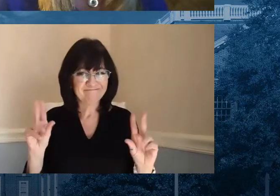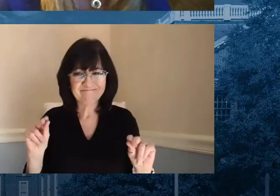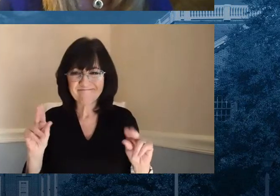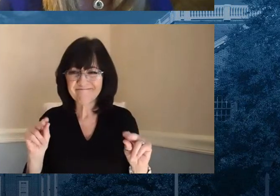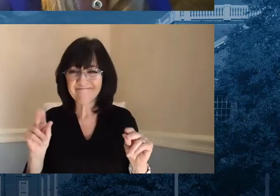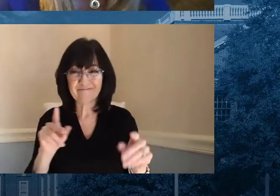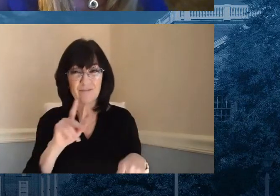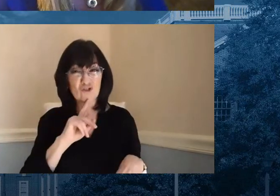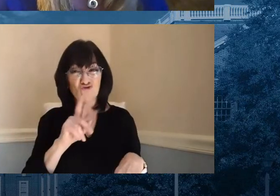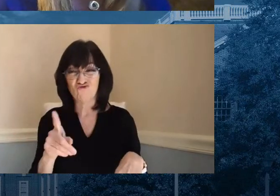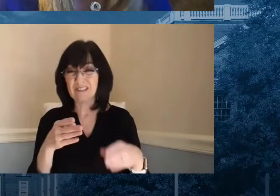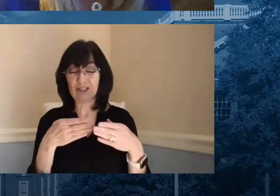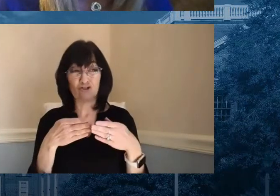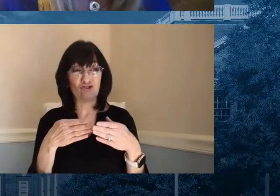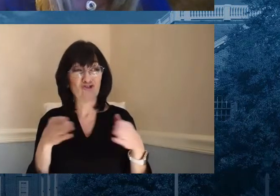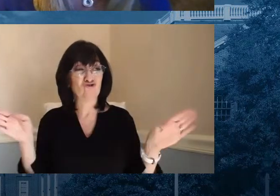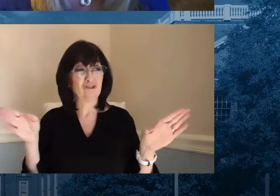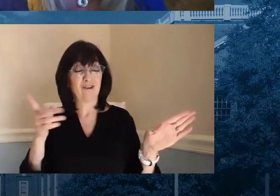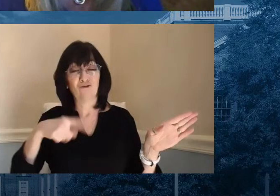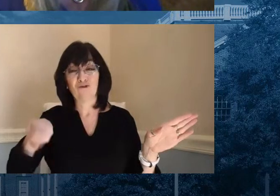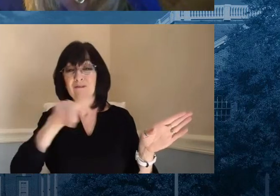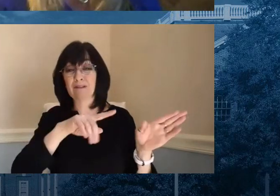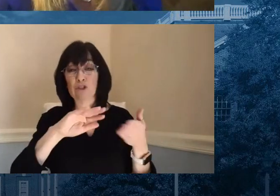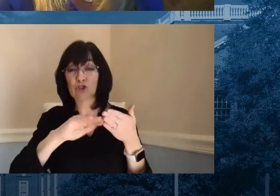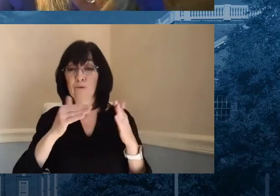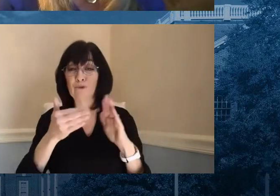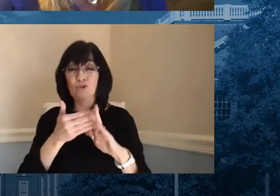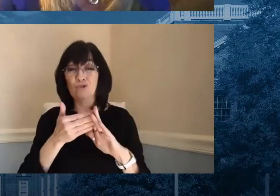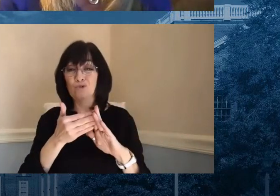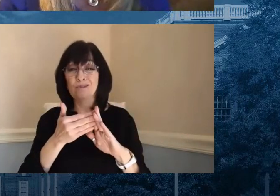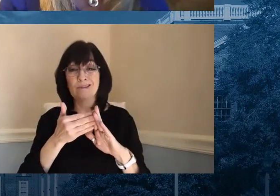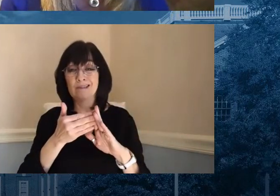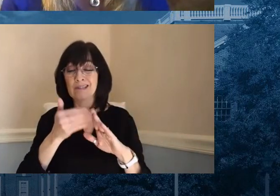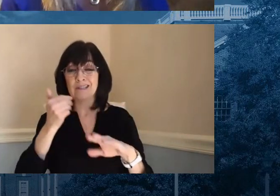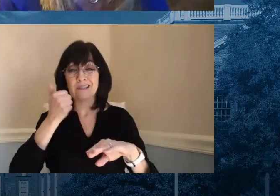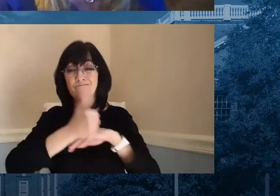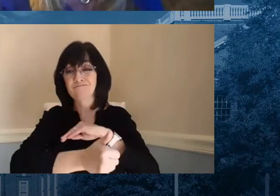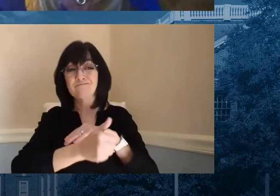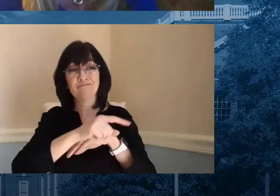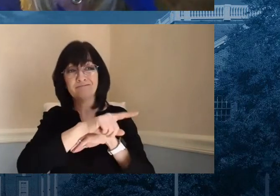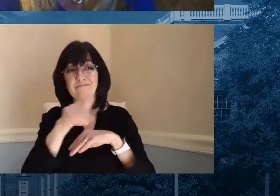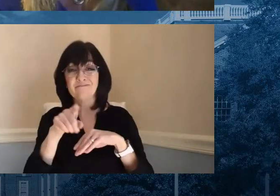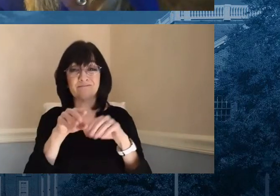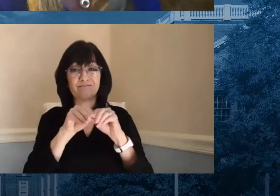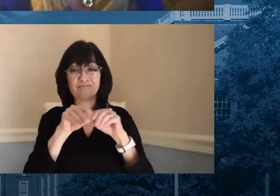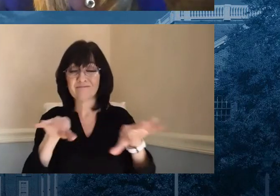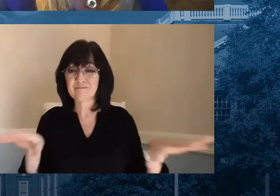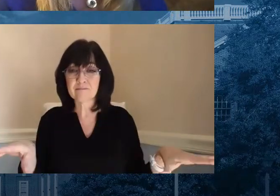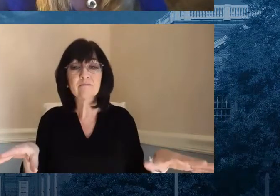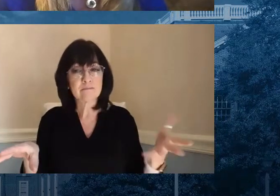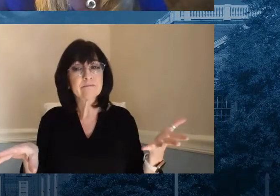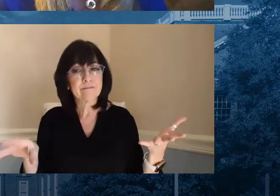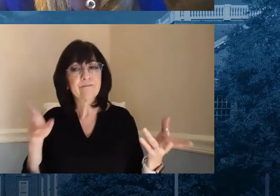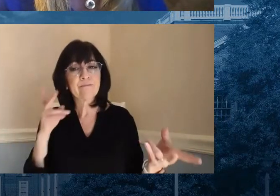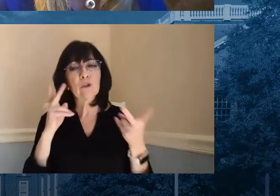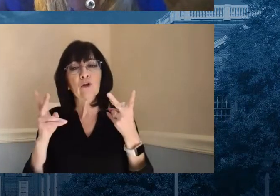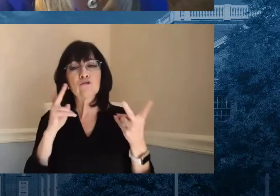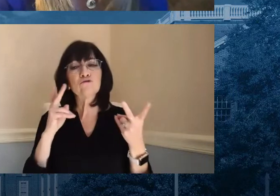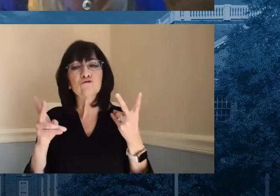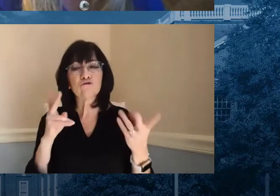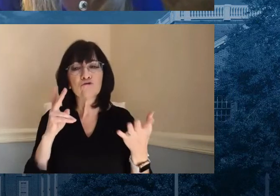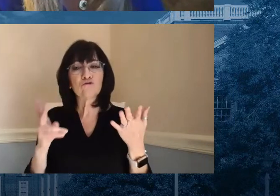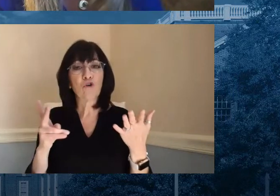general community spread, but when you know, in looking at the cluster report, for example, there were a number of clusters related